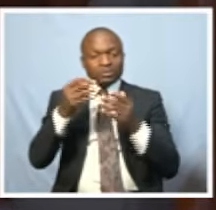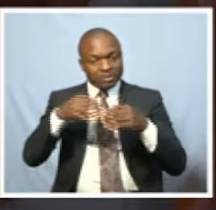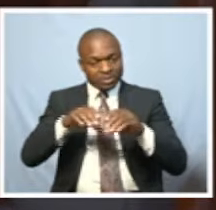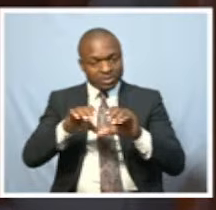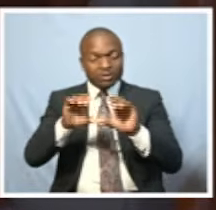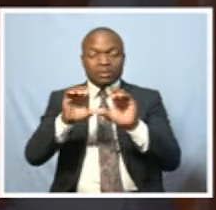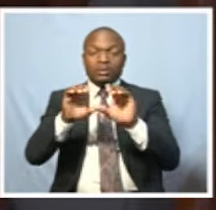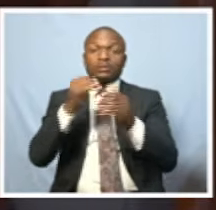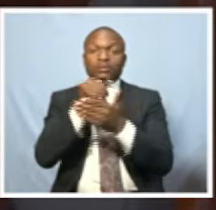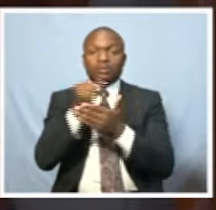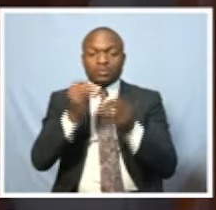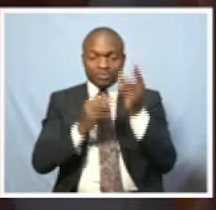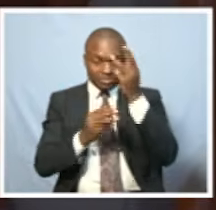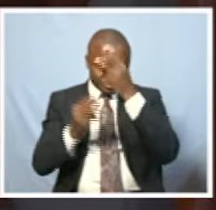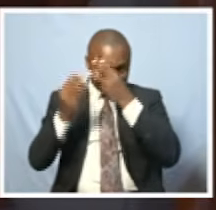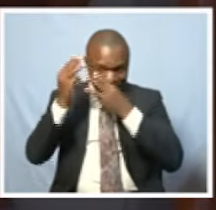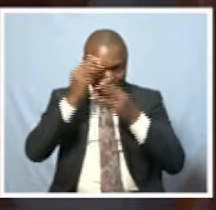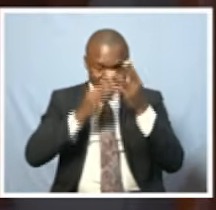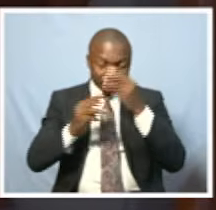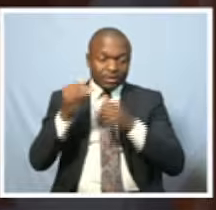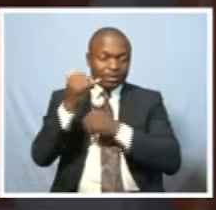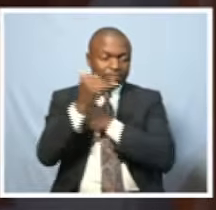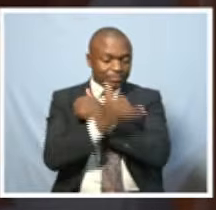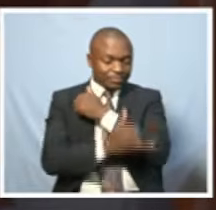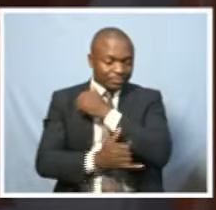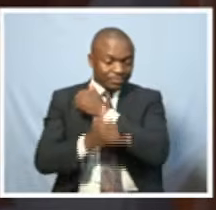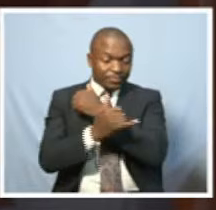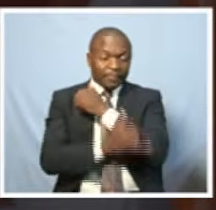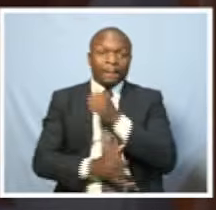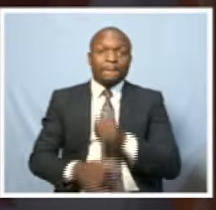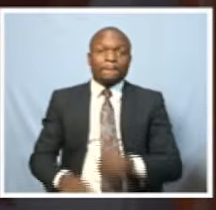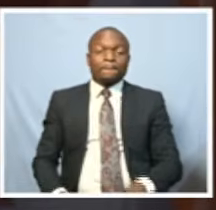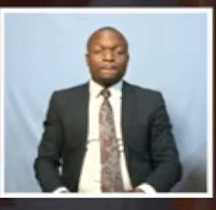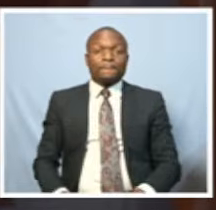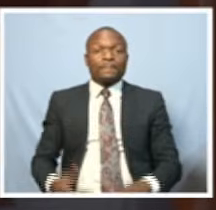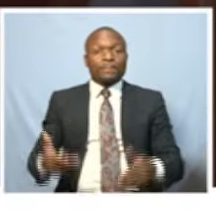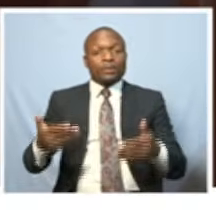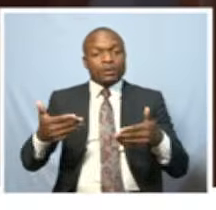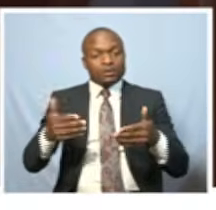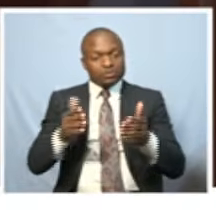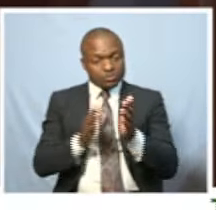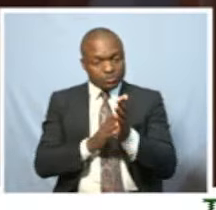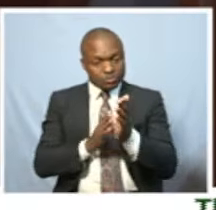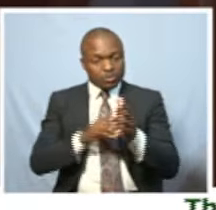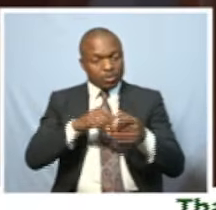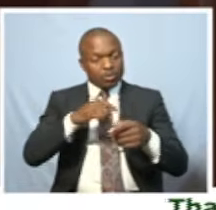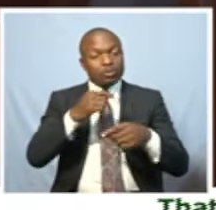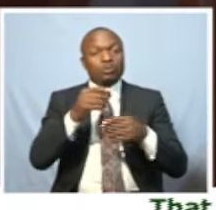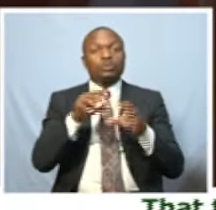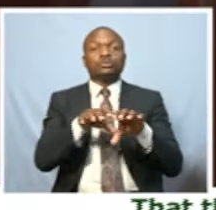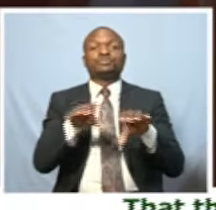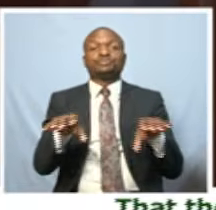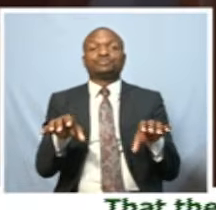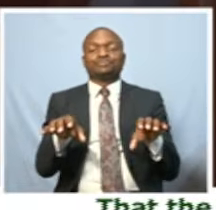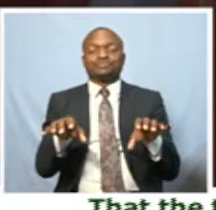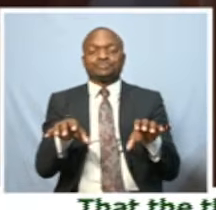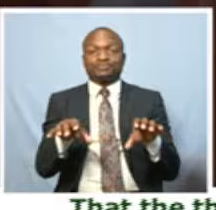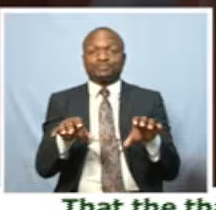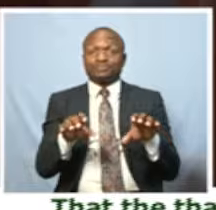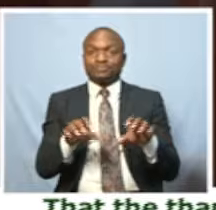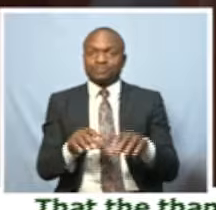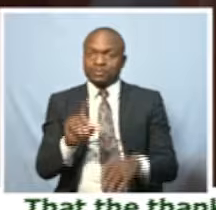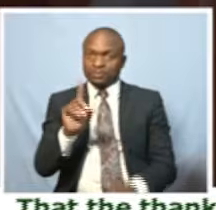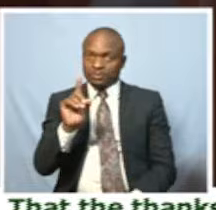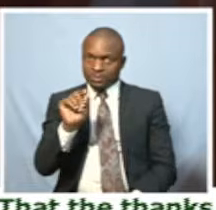to be a matter of concern in our country, especially among school-going children. For instance,